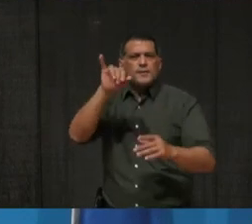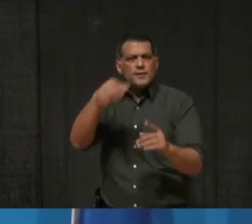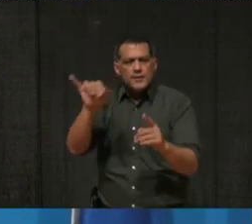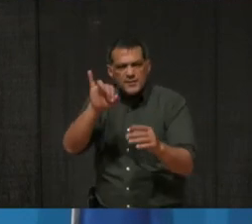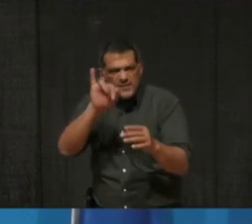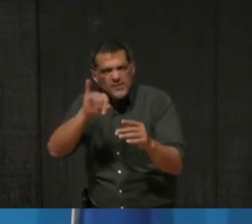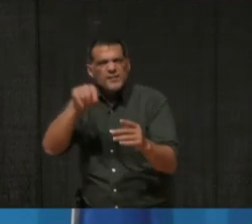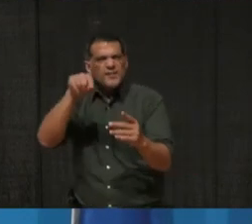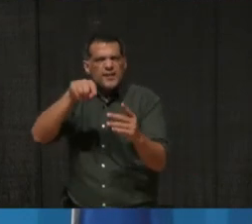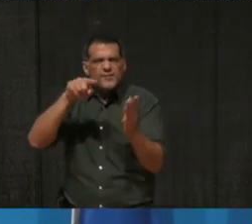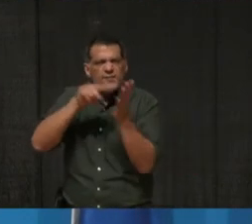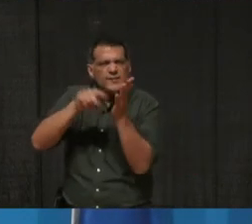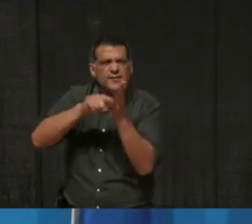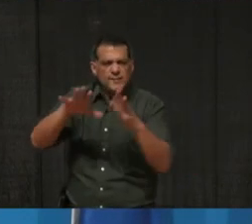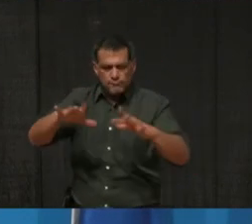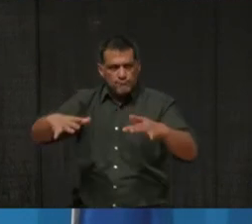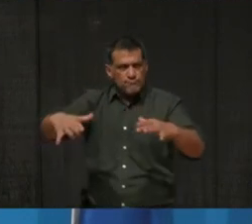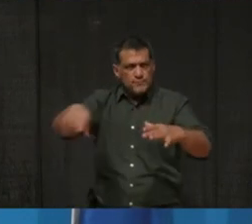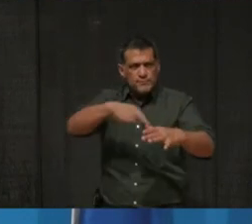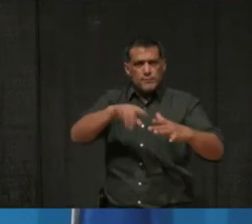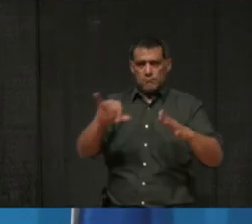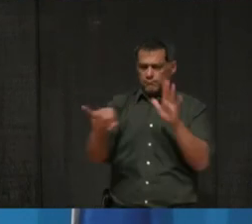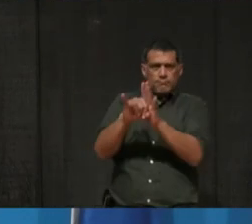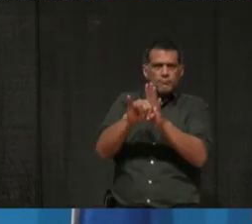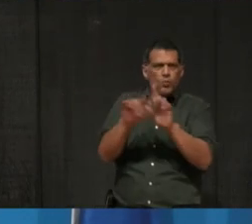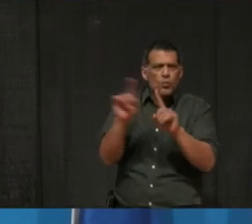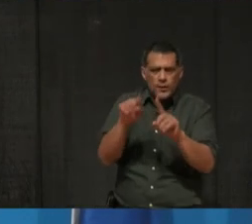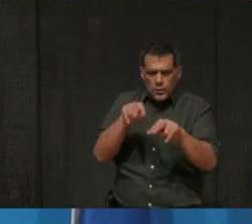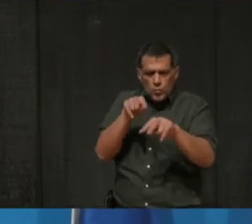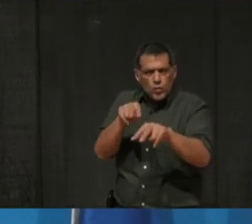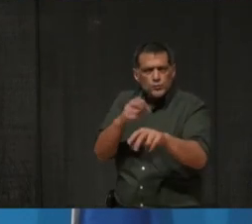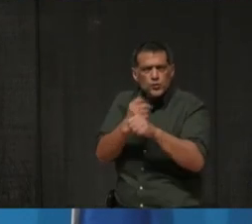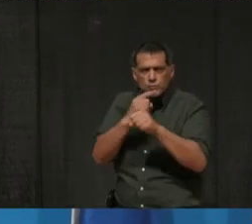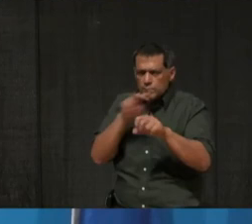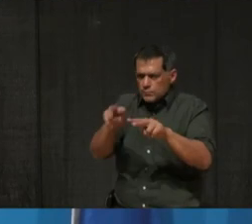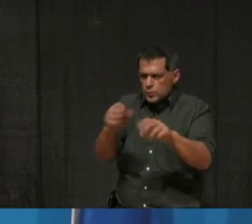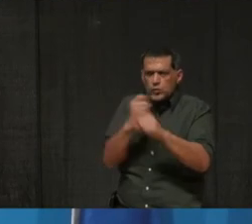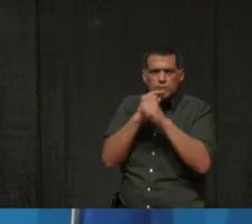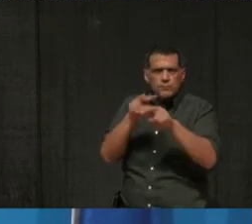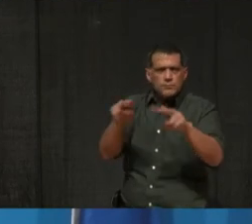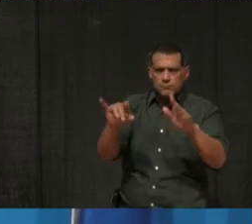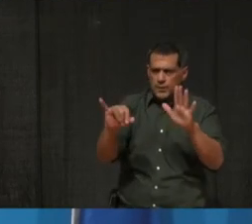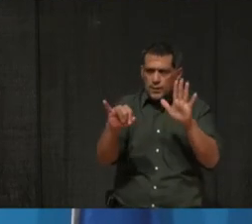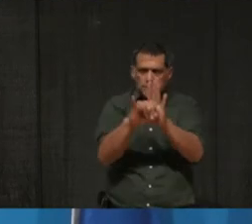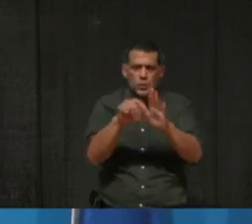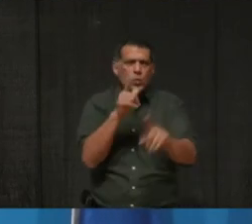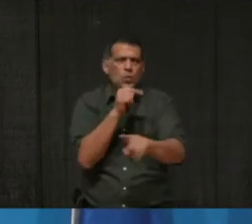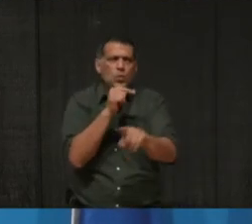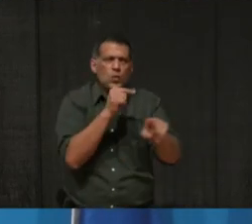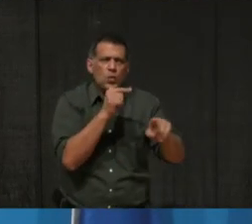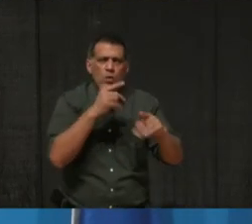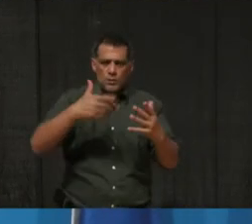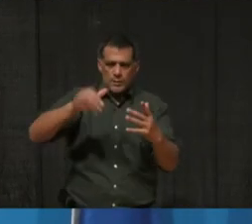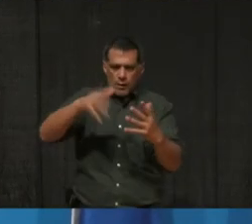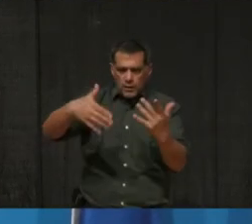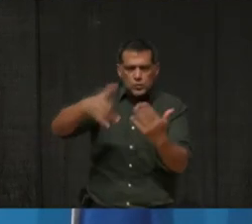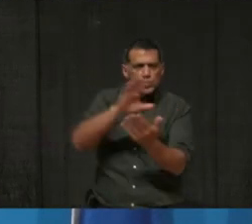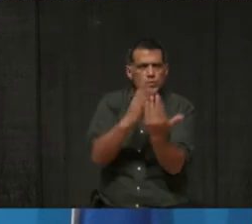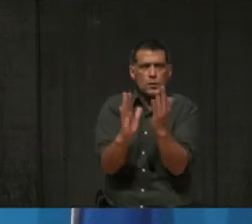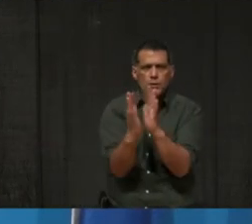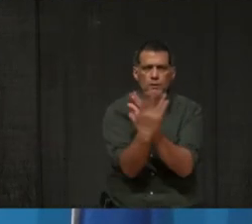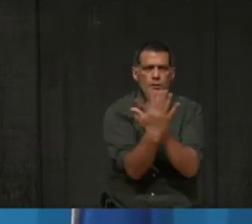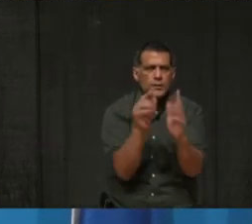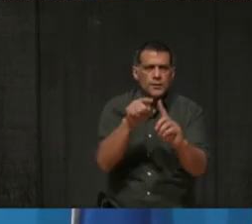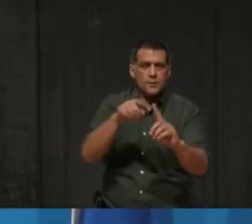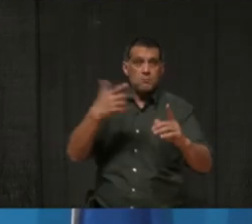contacts identified through case management and contact tracing, and then when identifying in the course of our exposure assessments other potential chains